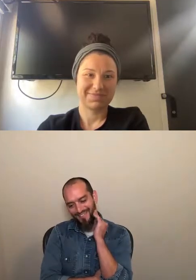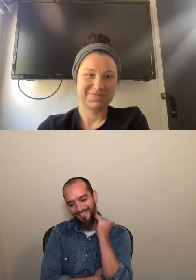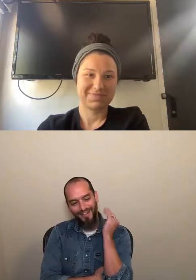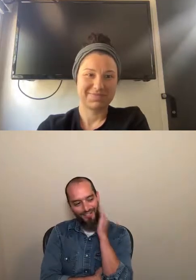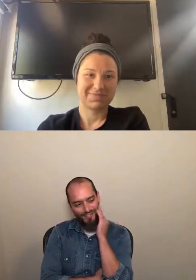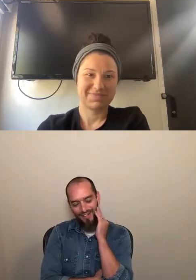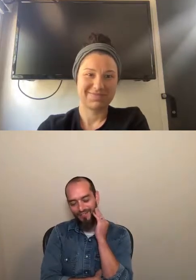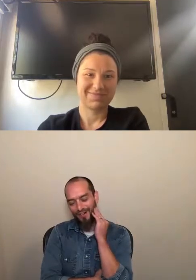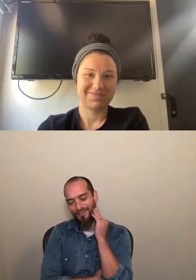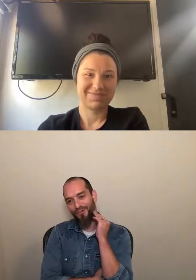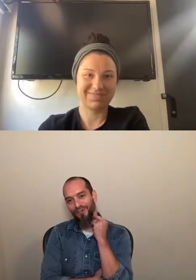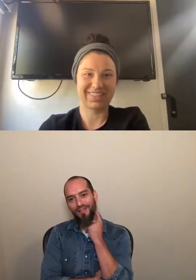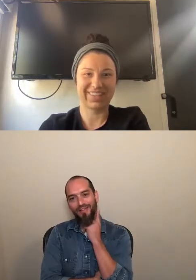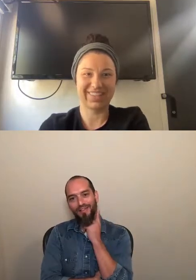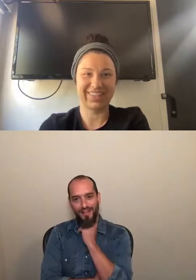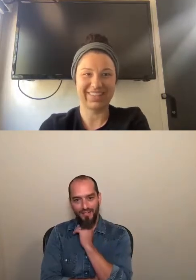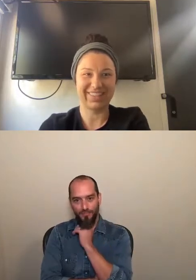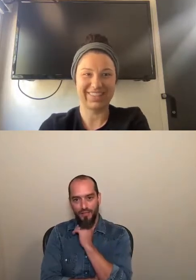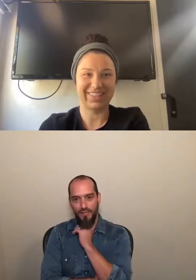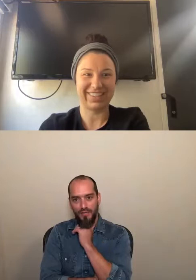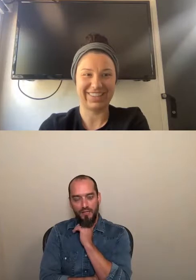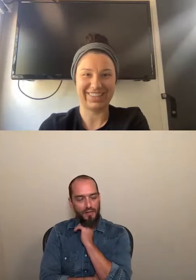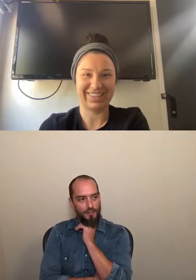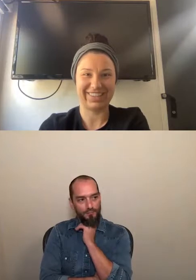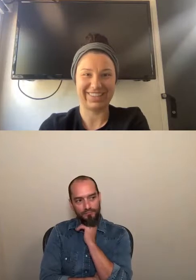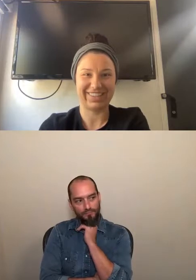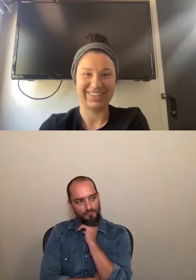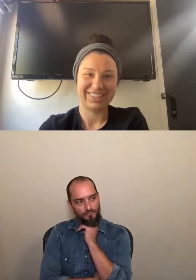I would say good luck with trying to find out what's going on in their heads, but